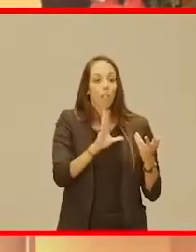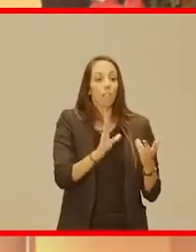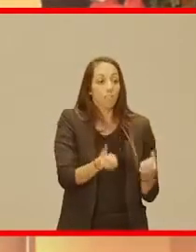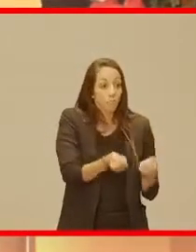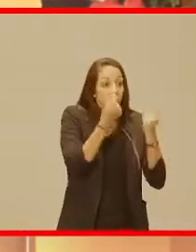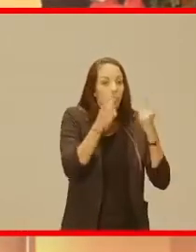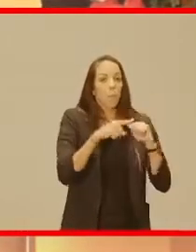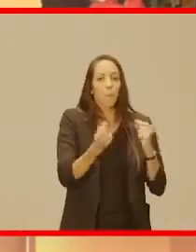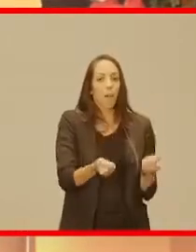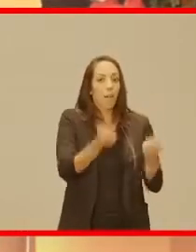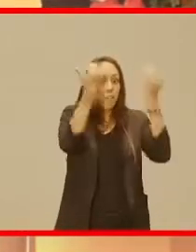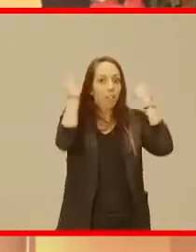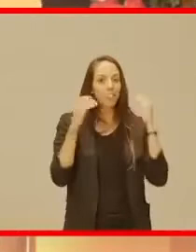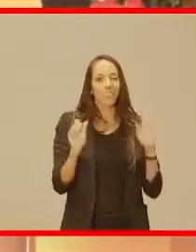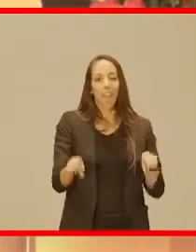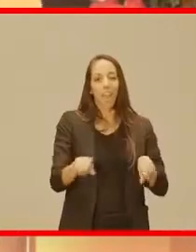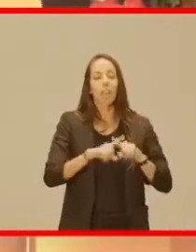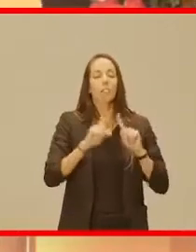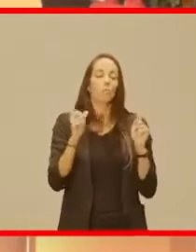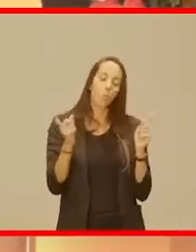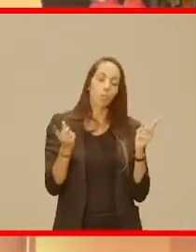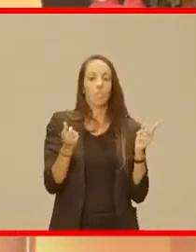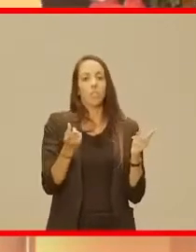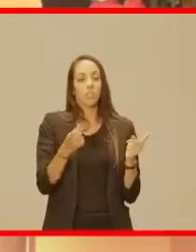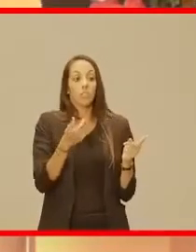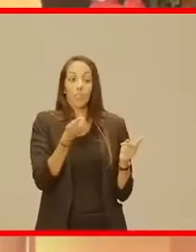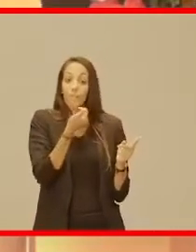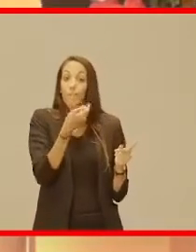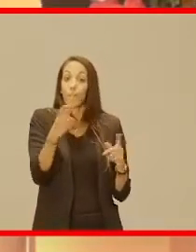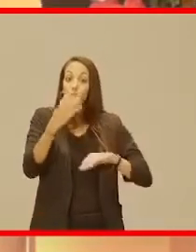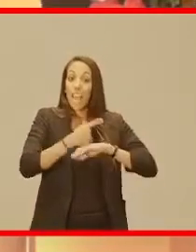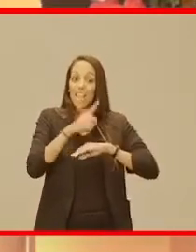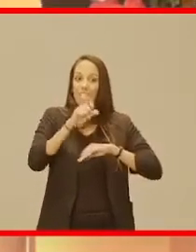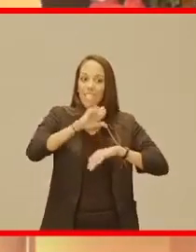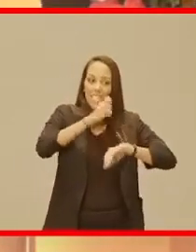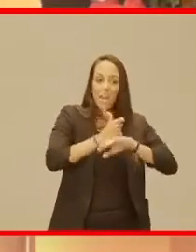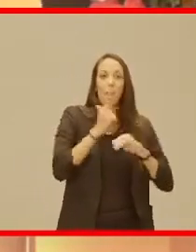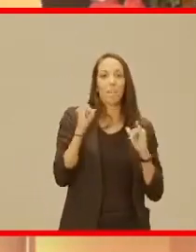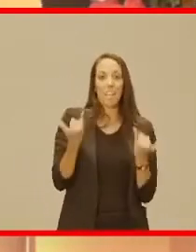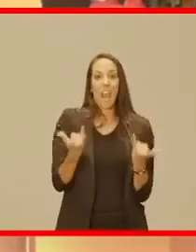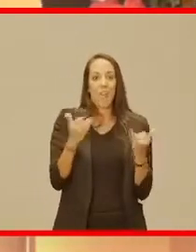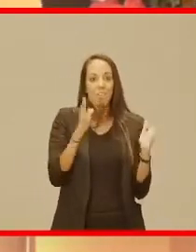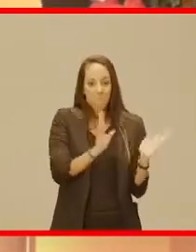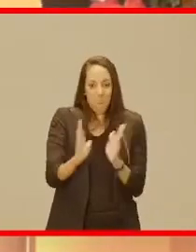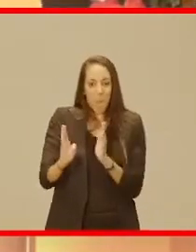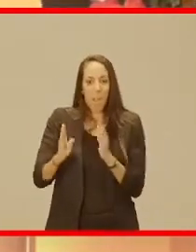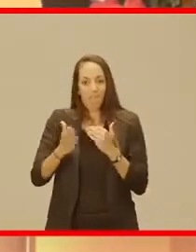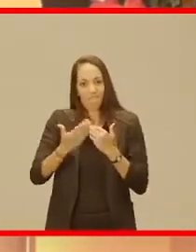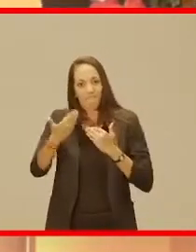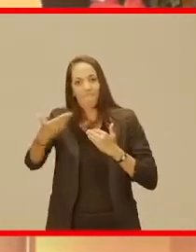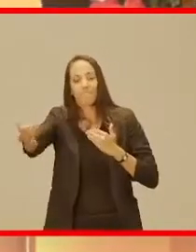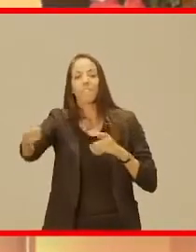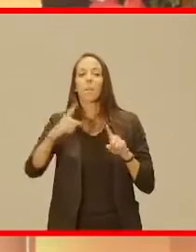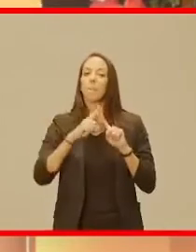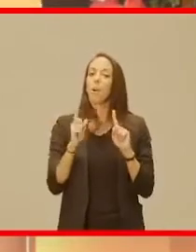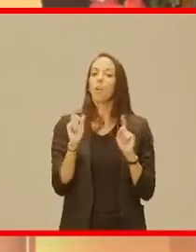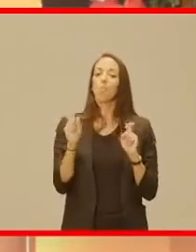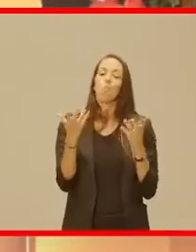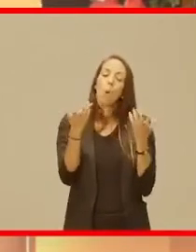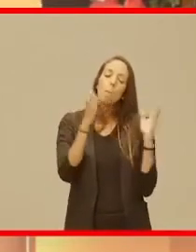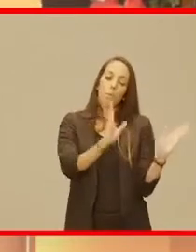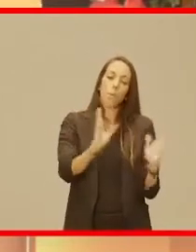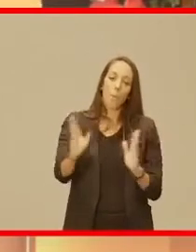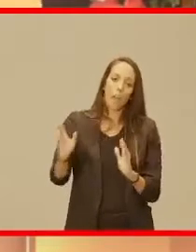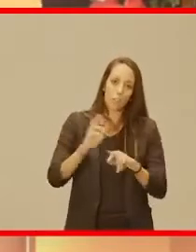are even on agendas, but for a couple of days' notice. So now you got to get all this stuff. So, that you just got to be prepared,